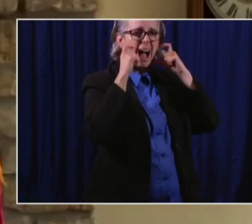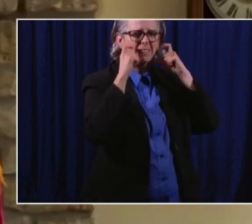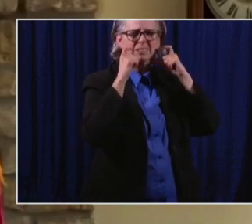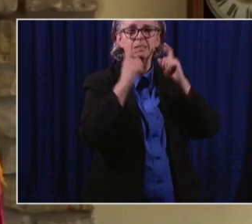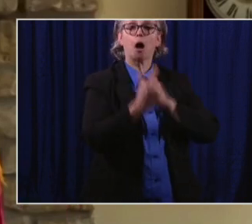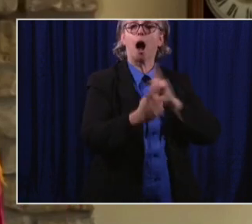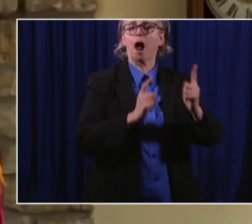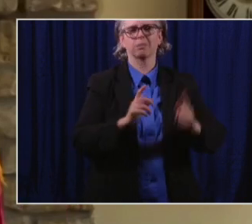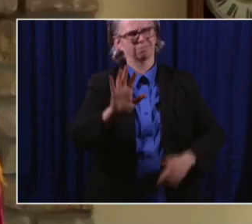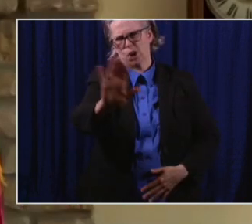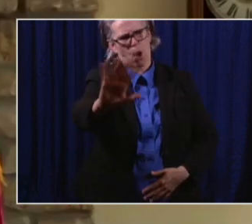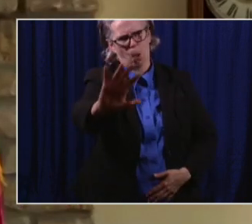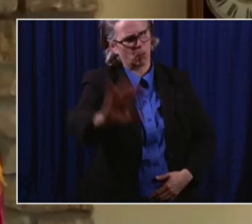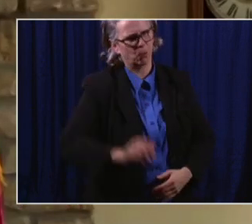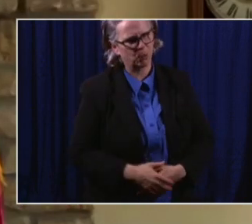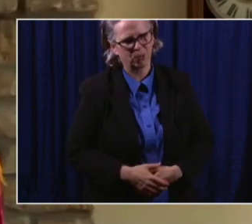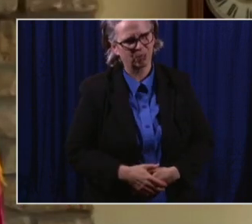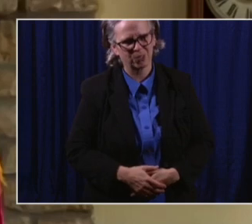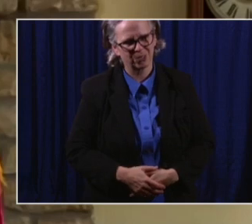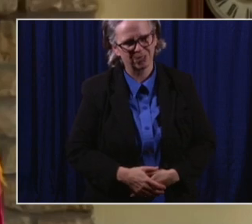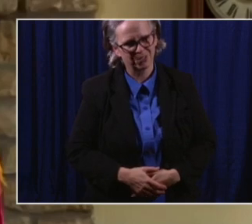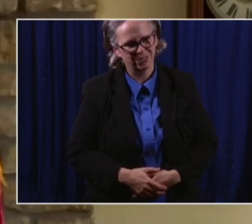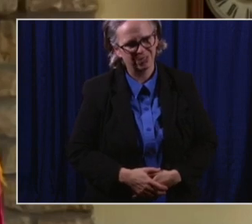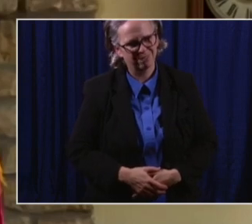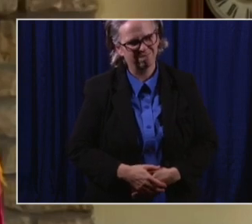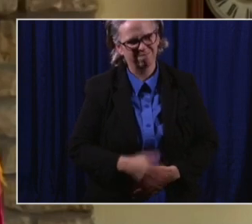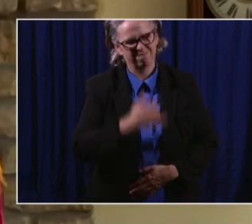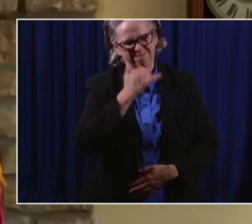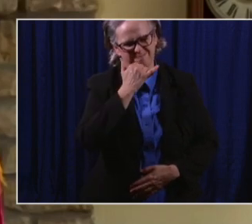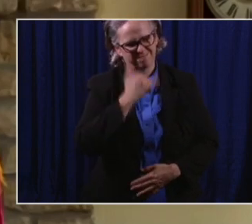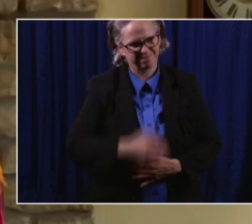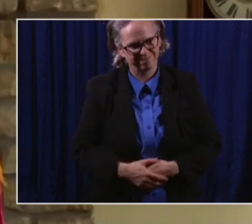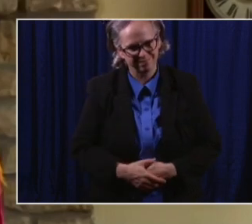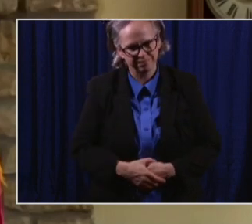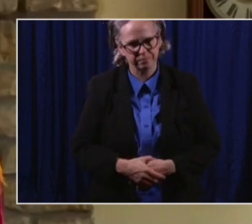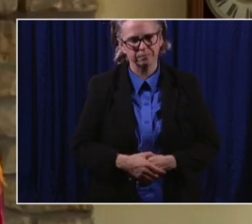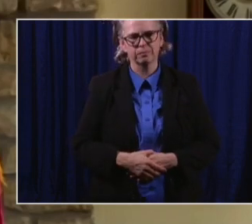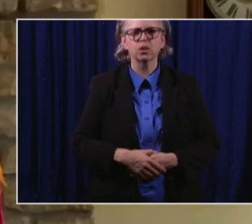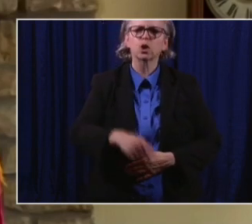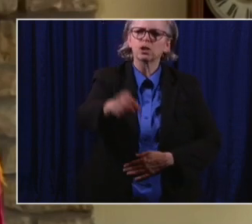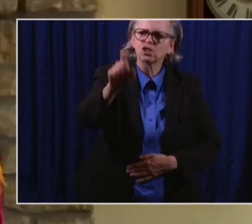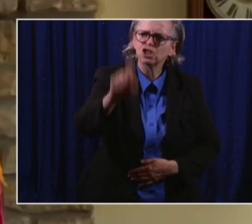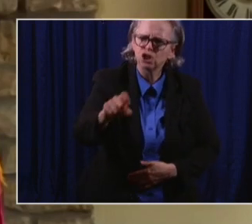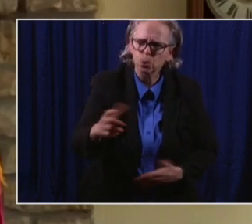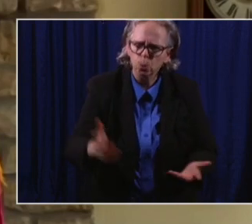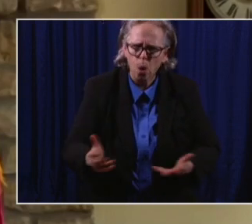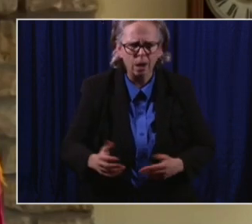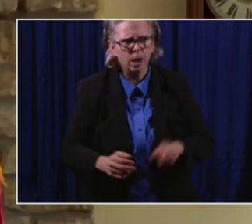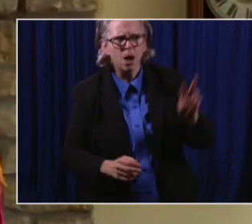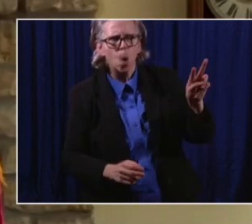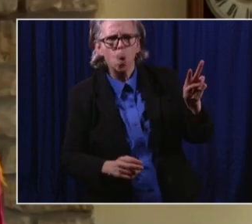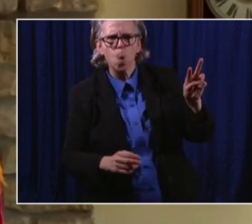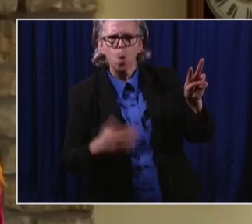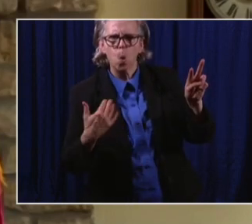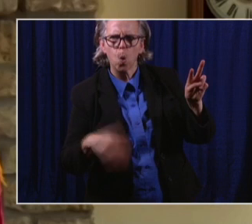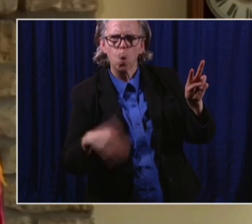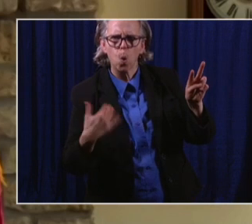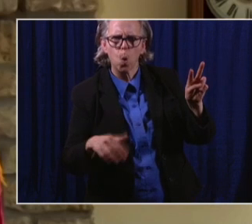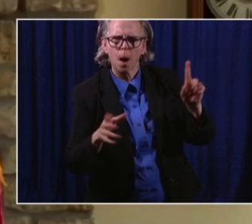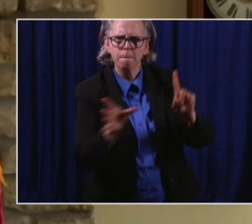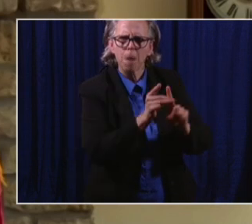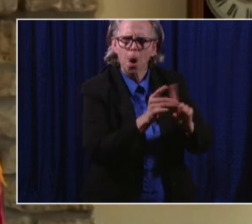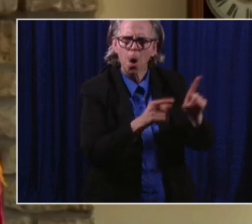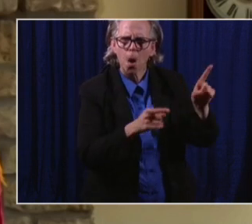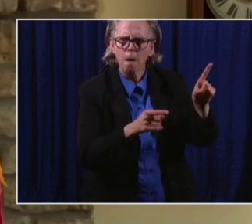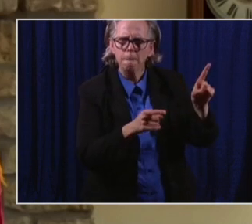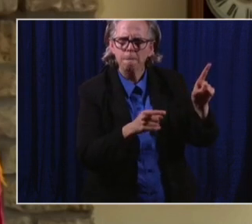things. And we just should have, I think, a renewed sense that we can live with this, but we got to be